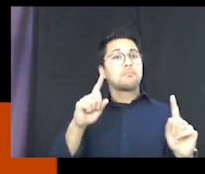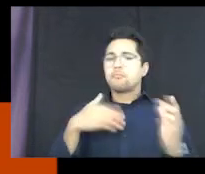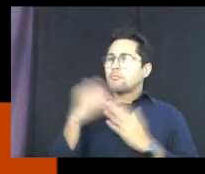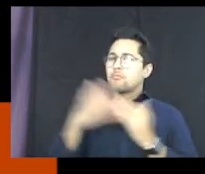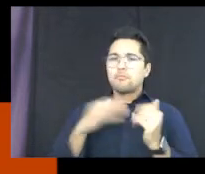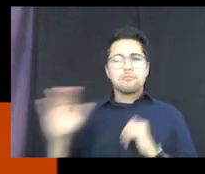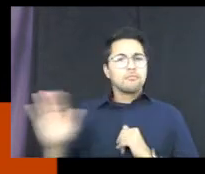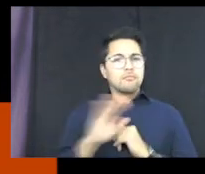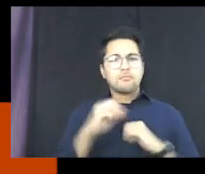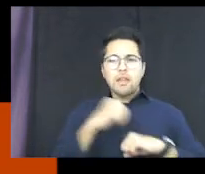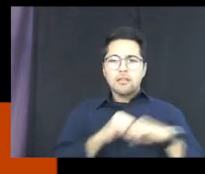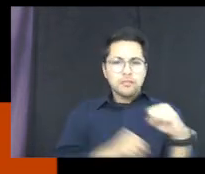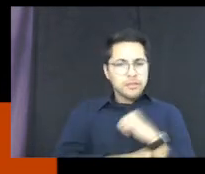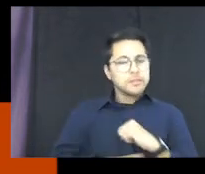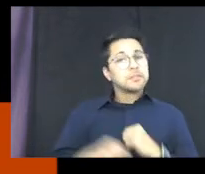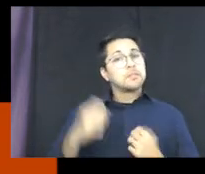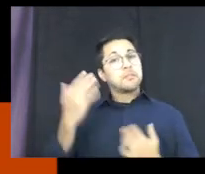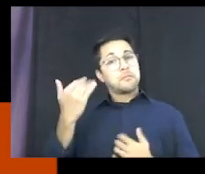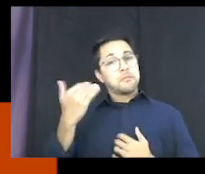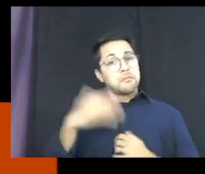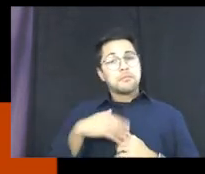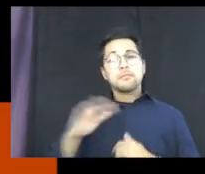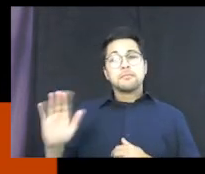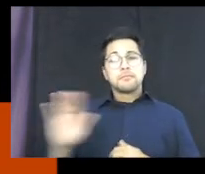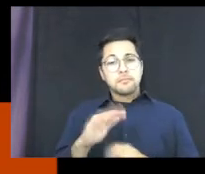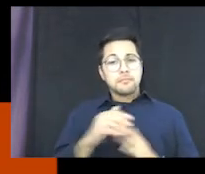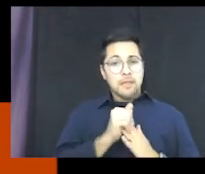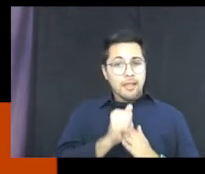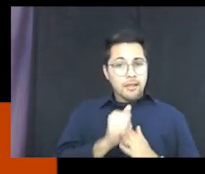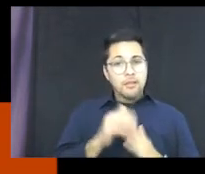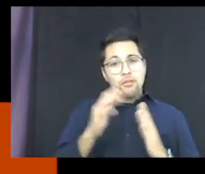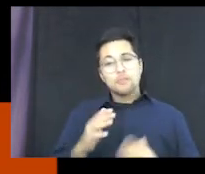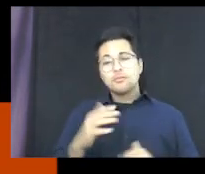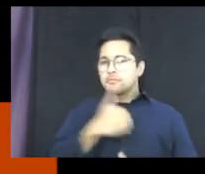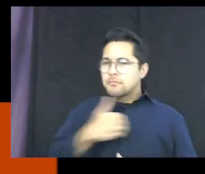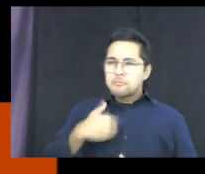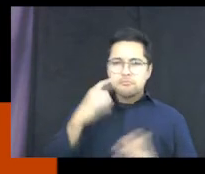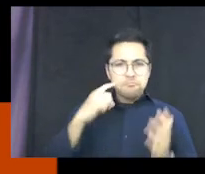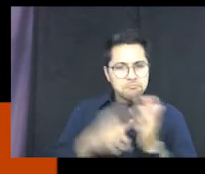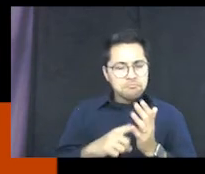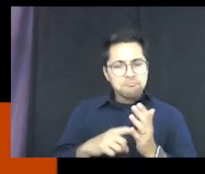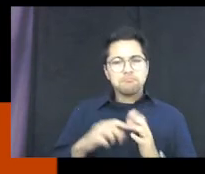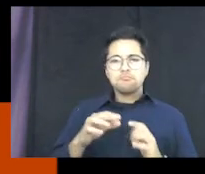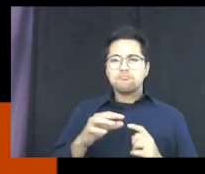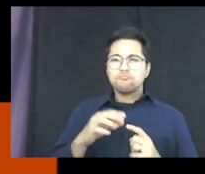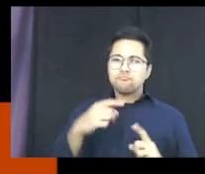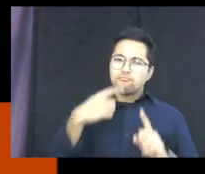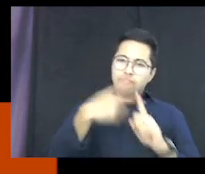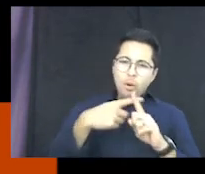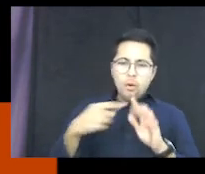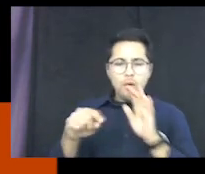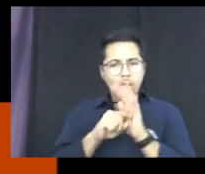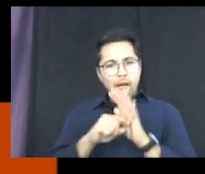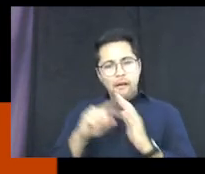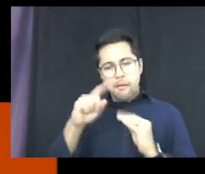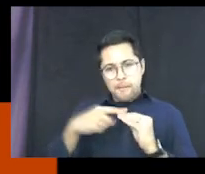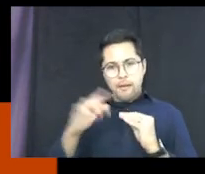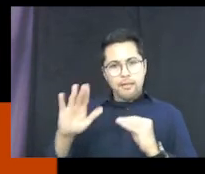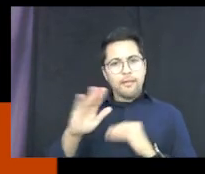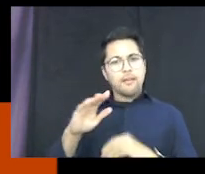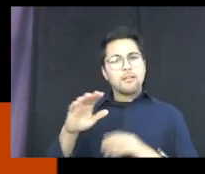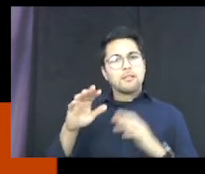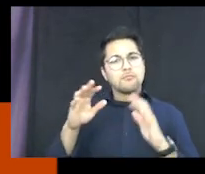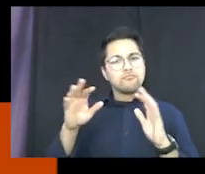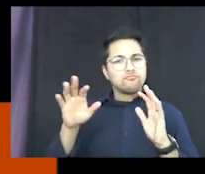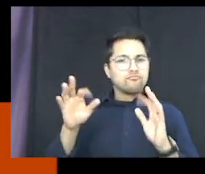of their structure, do so when their leaders and members acknowledge the unique pros and cons of their chosen structure